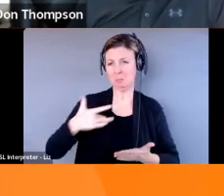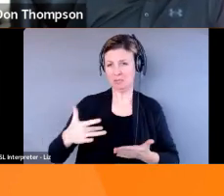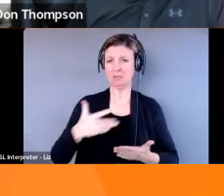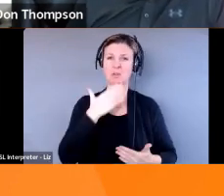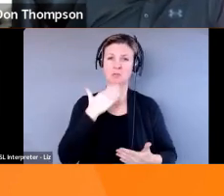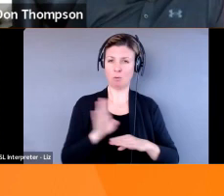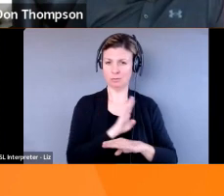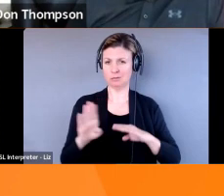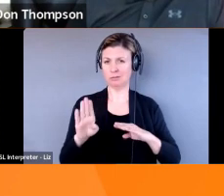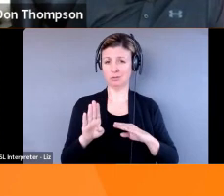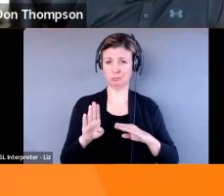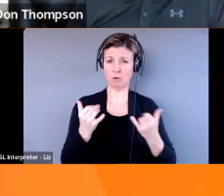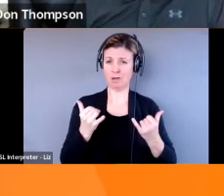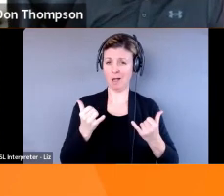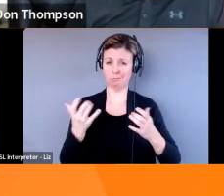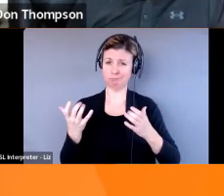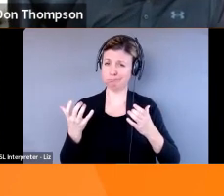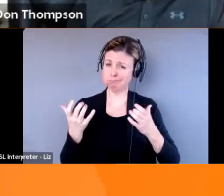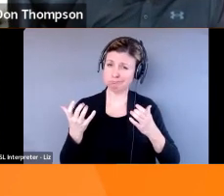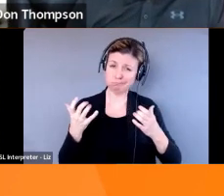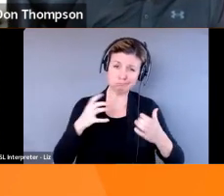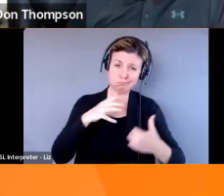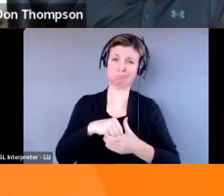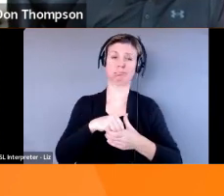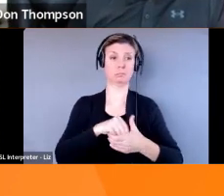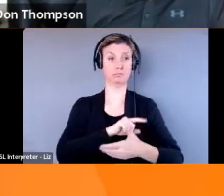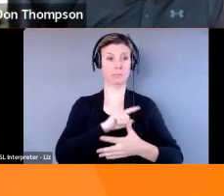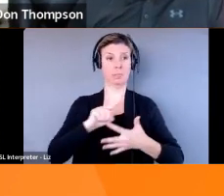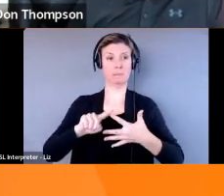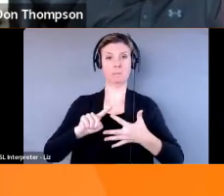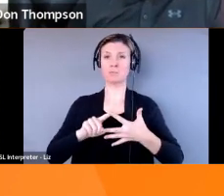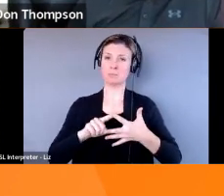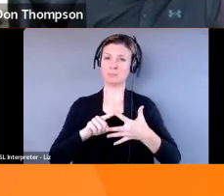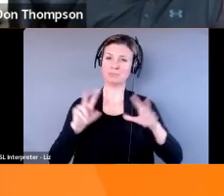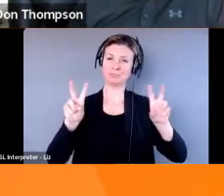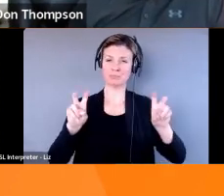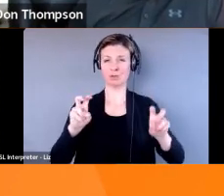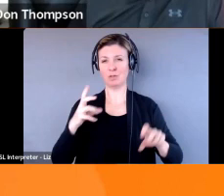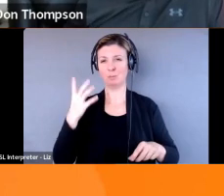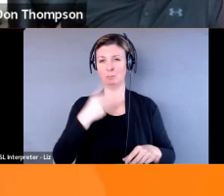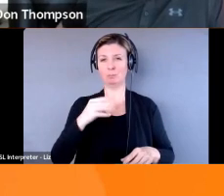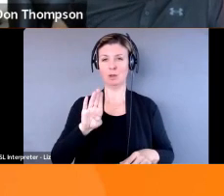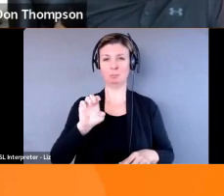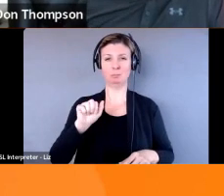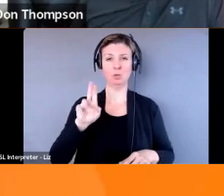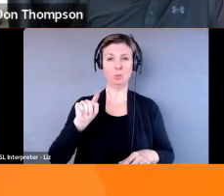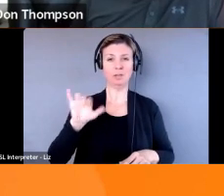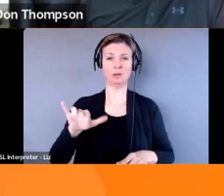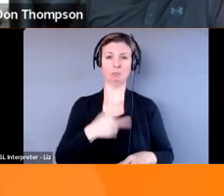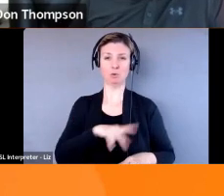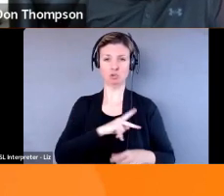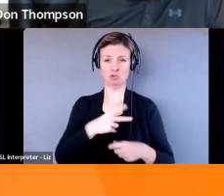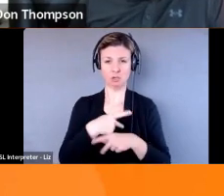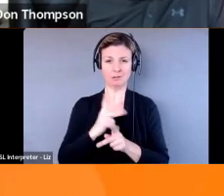recently. Beauty and personal care, which is a lot of the clients that we talk to, a lot of skincare brands and natural health products fit